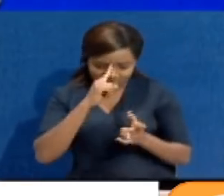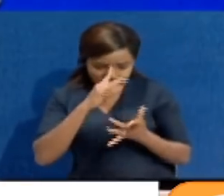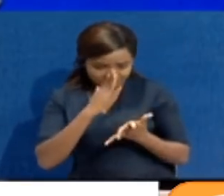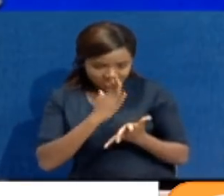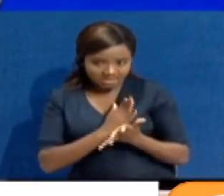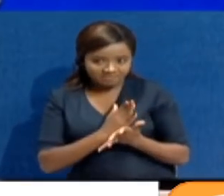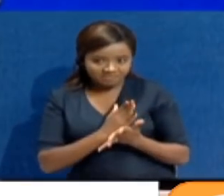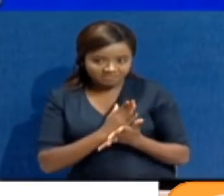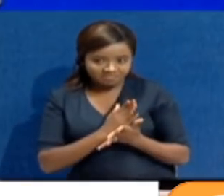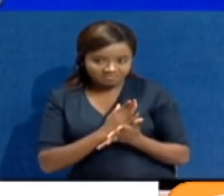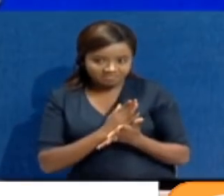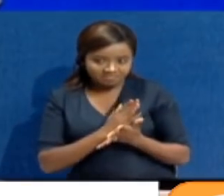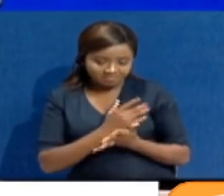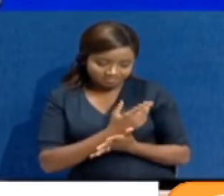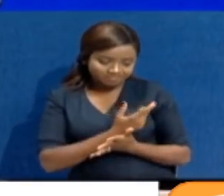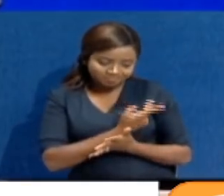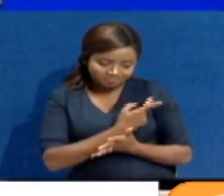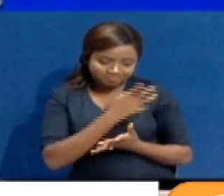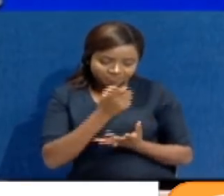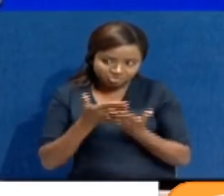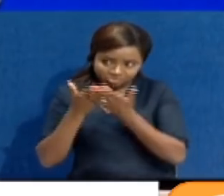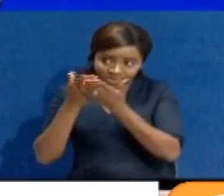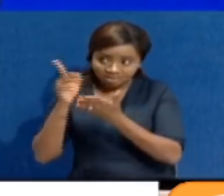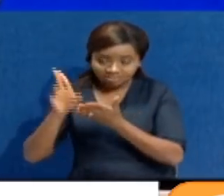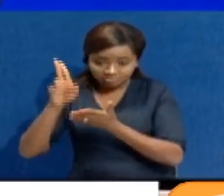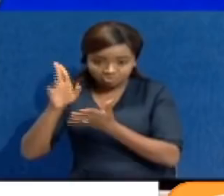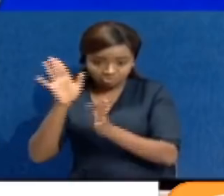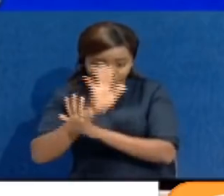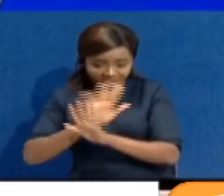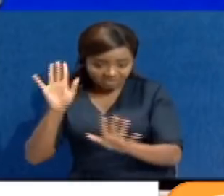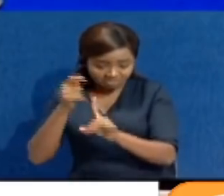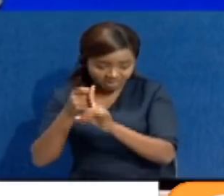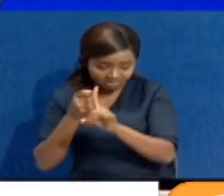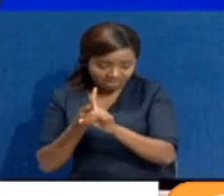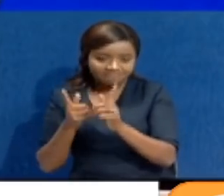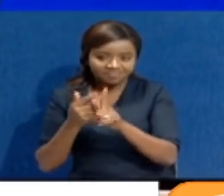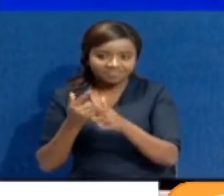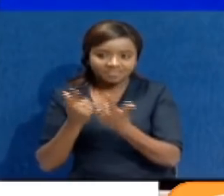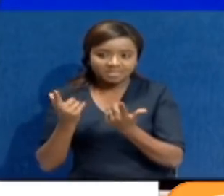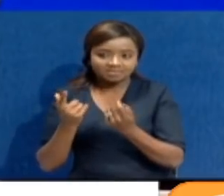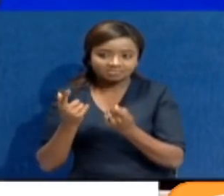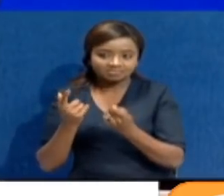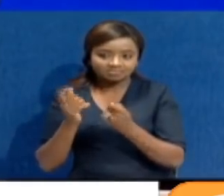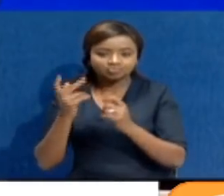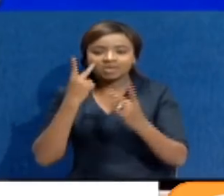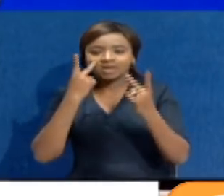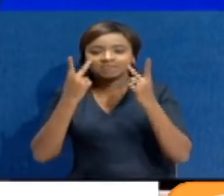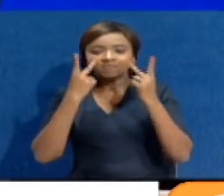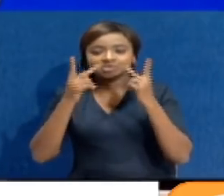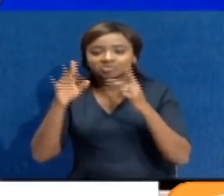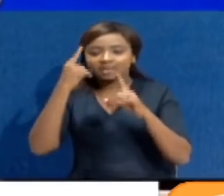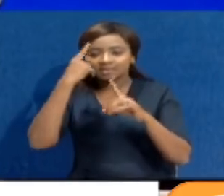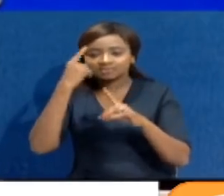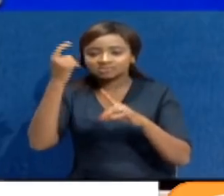believe let us assist President Uhuru Kenyatta to complete his term and to visualize his